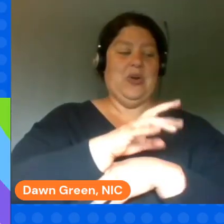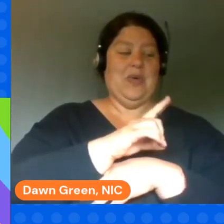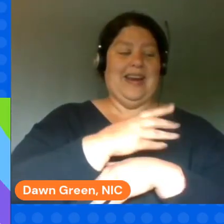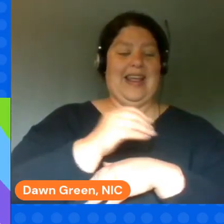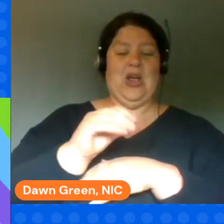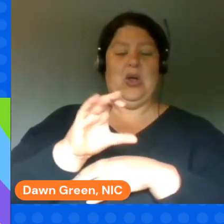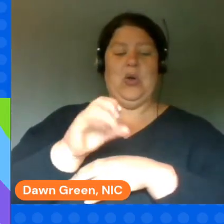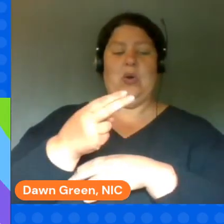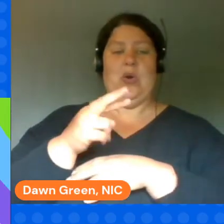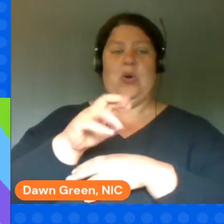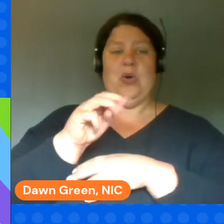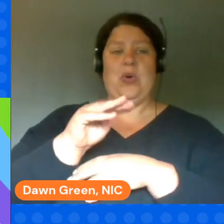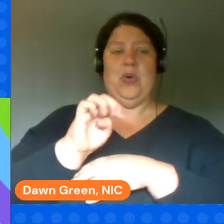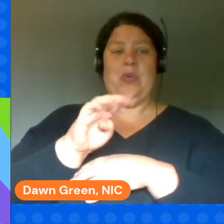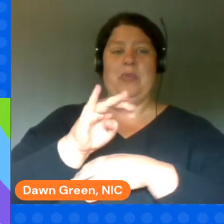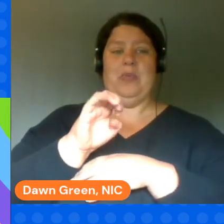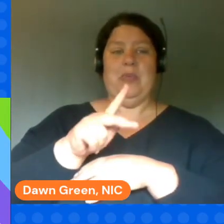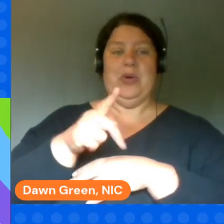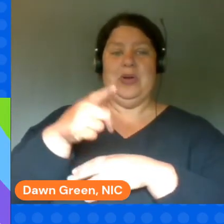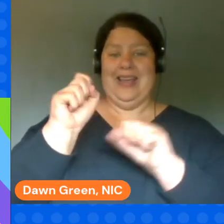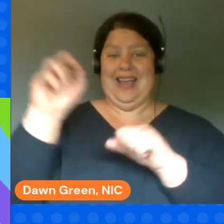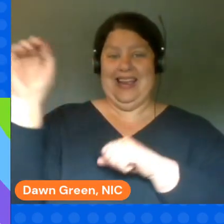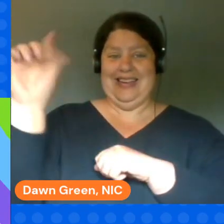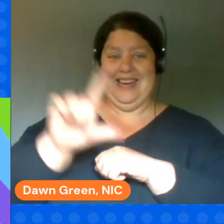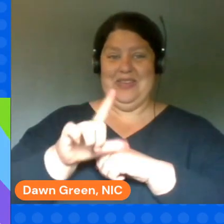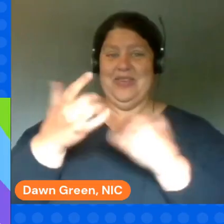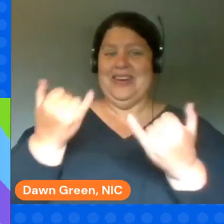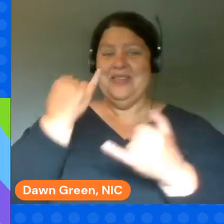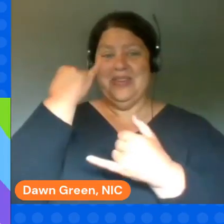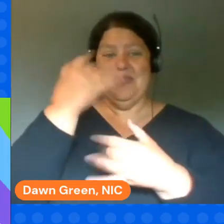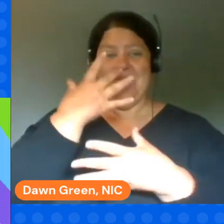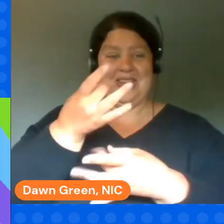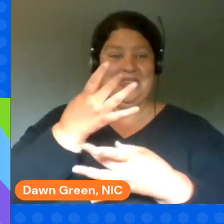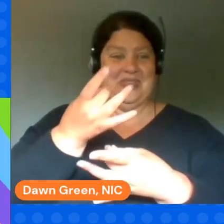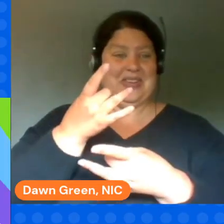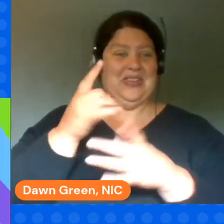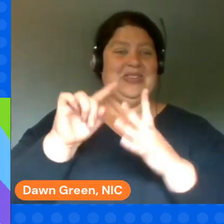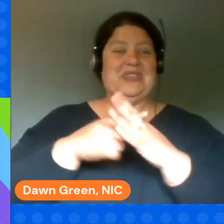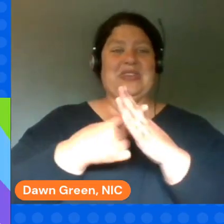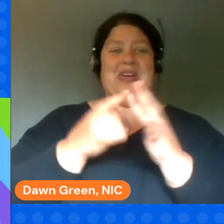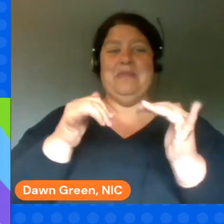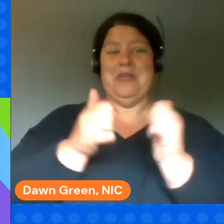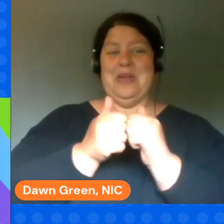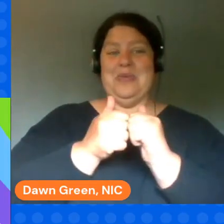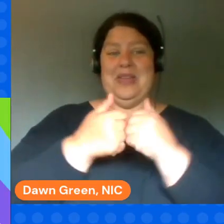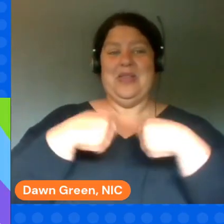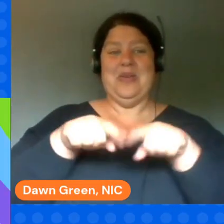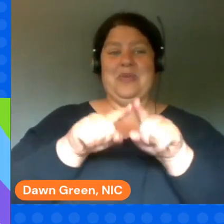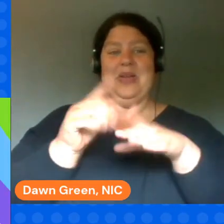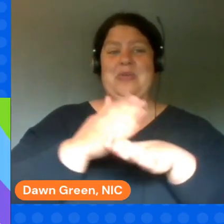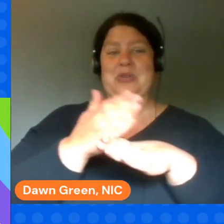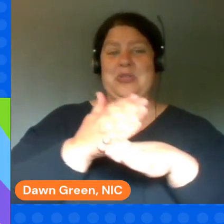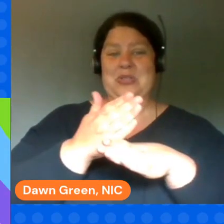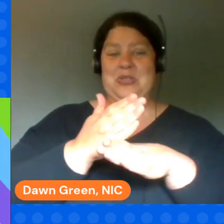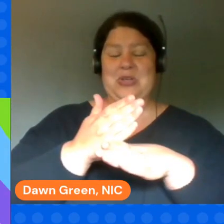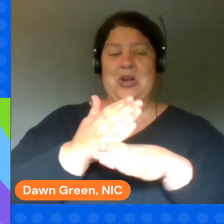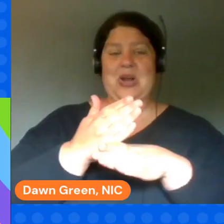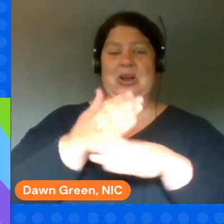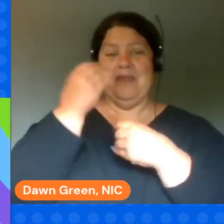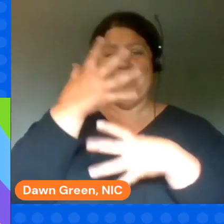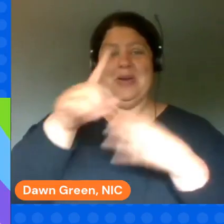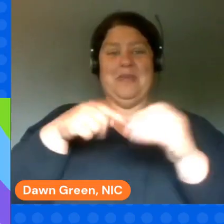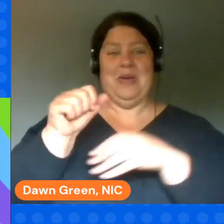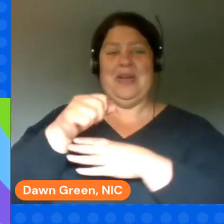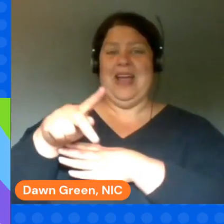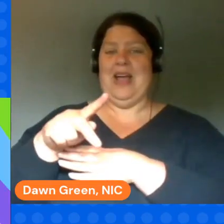you can download it now if you're interested and start playing with it while we share with you some news about the app. Like I said, it's